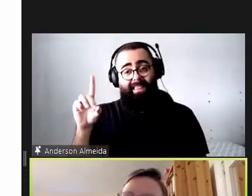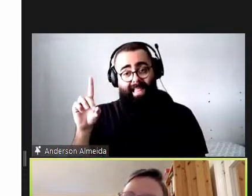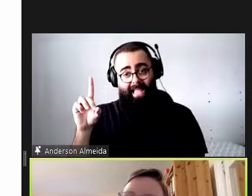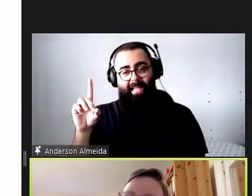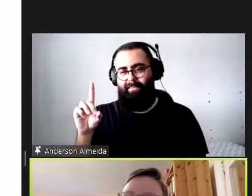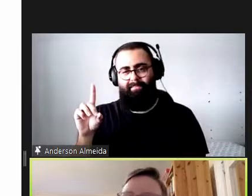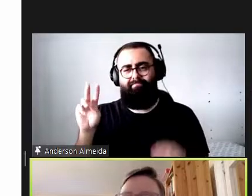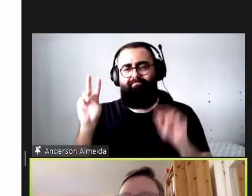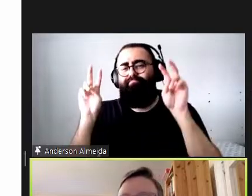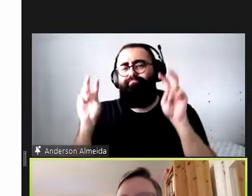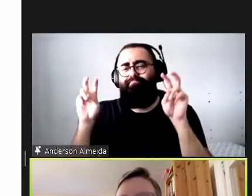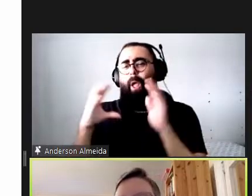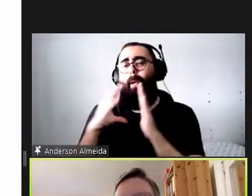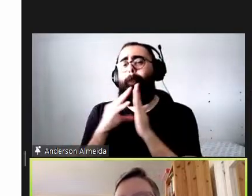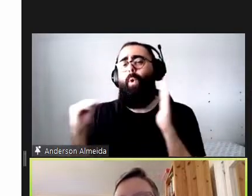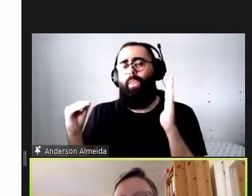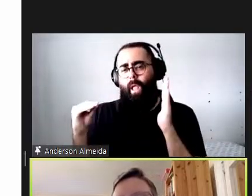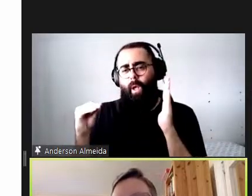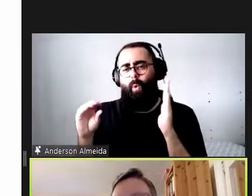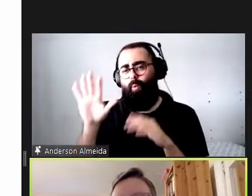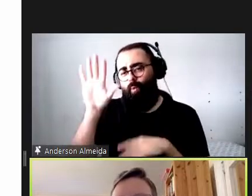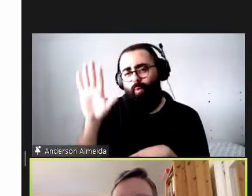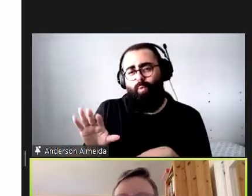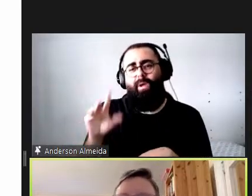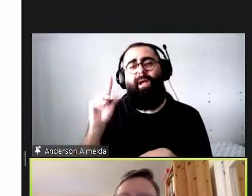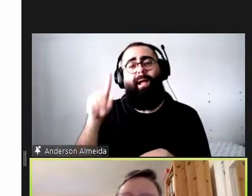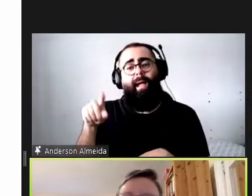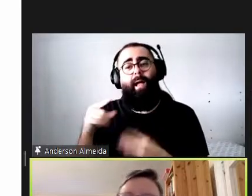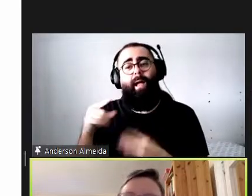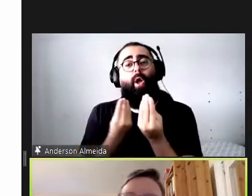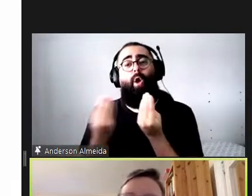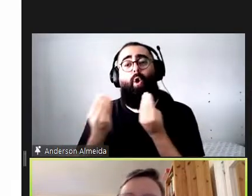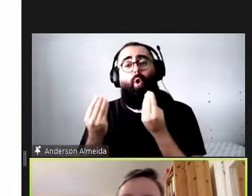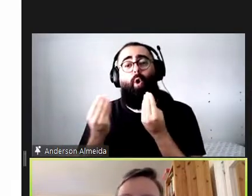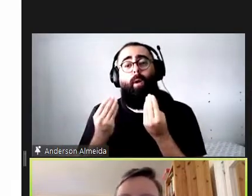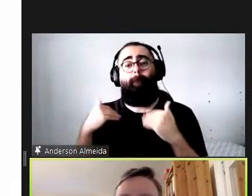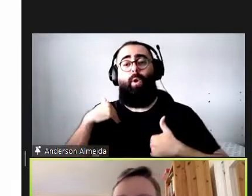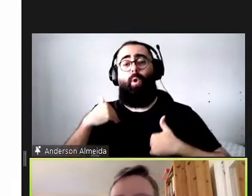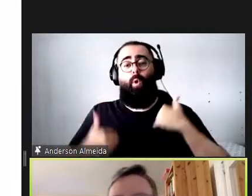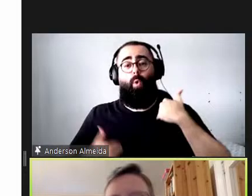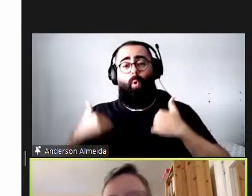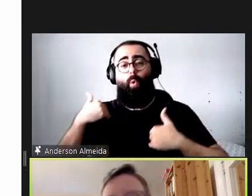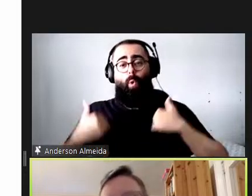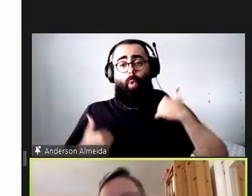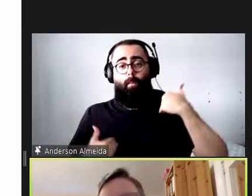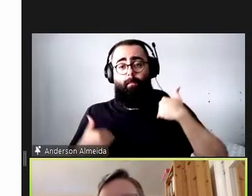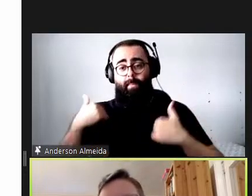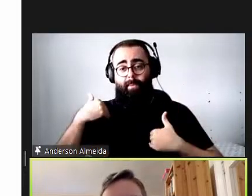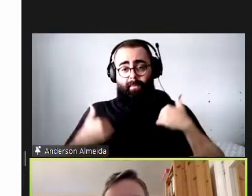of the relationship of these different body parts to each other and how they're connected to each other.